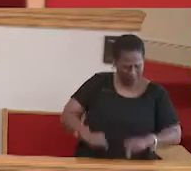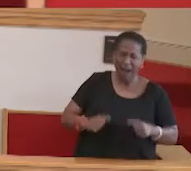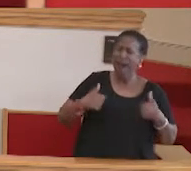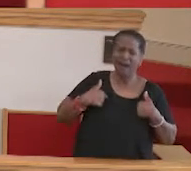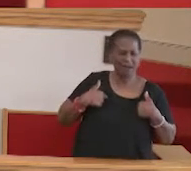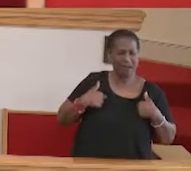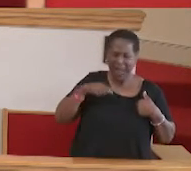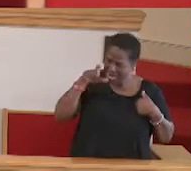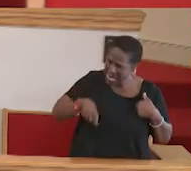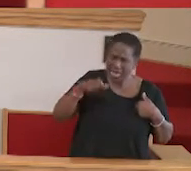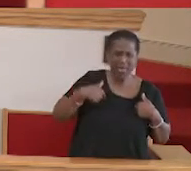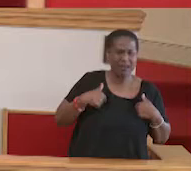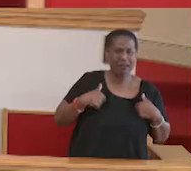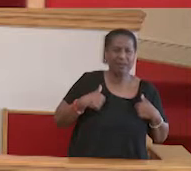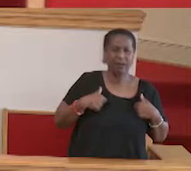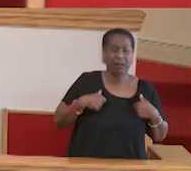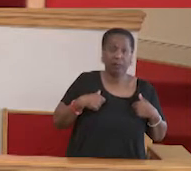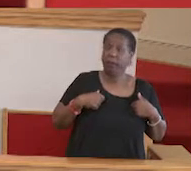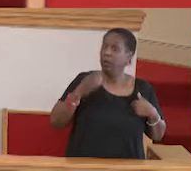won't you come?